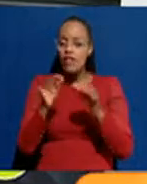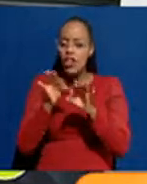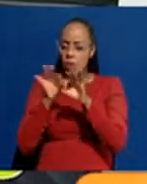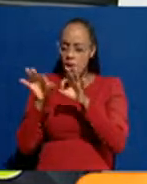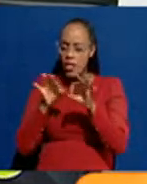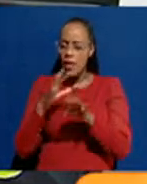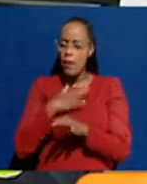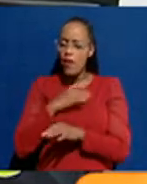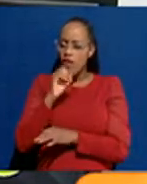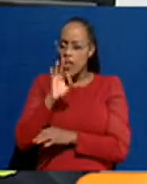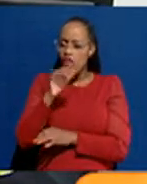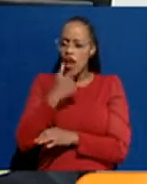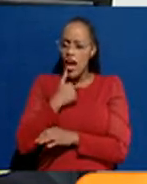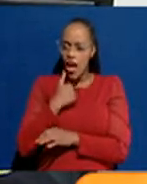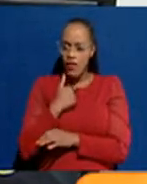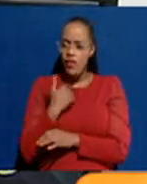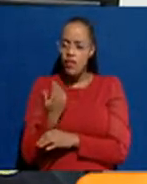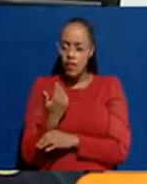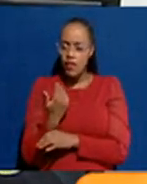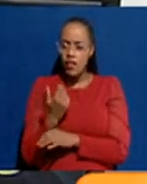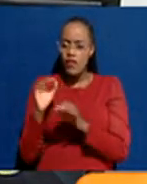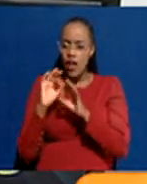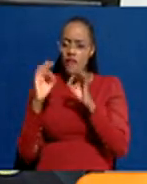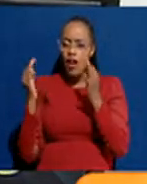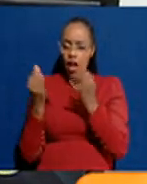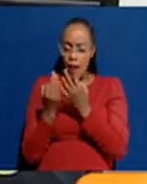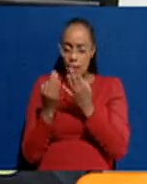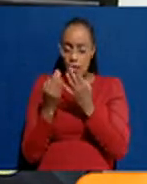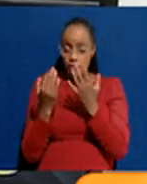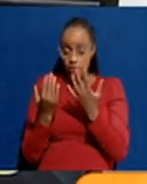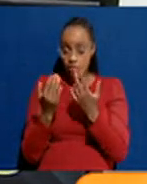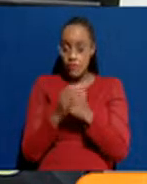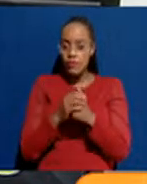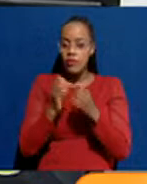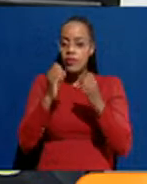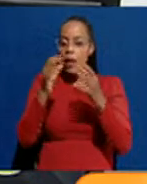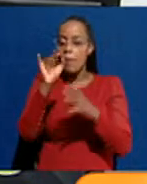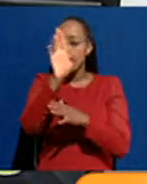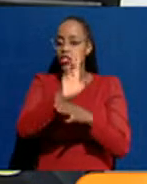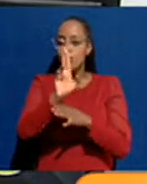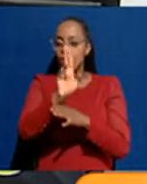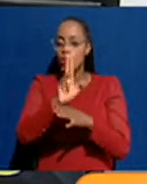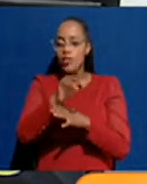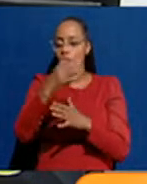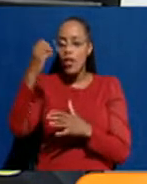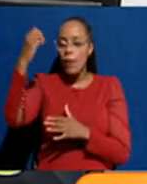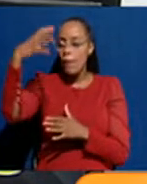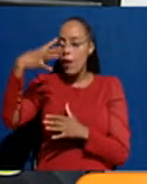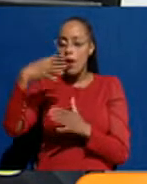about, if you have a model family, a household, how much should they spend on power?